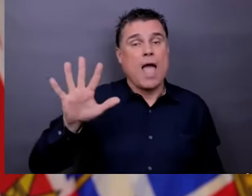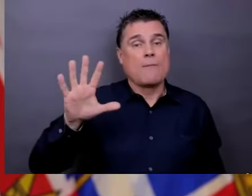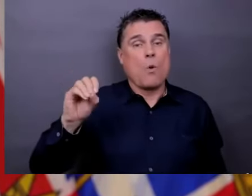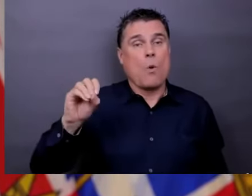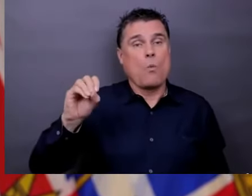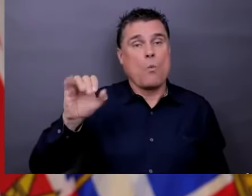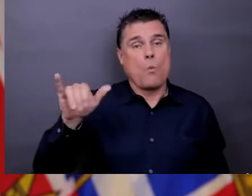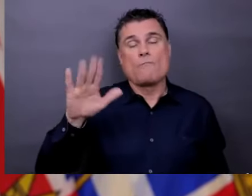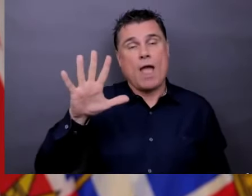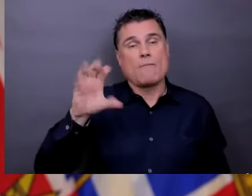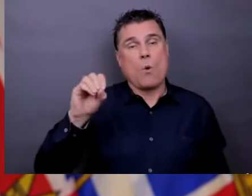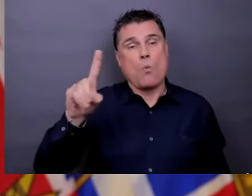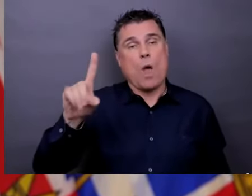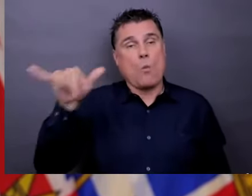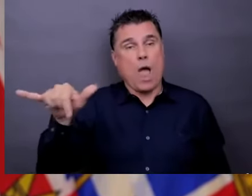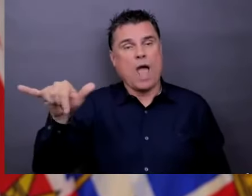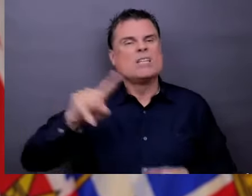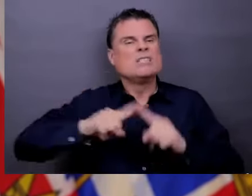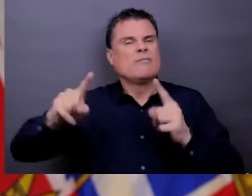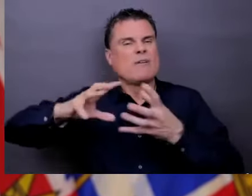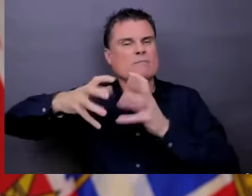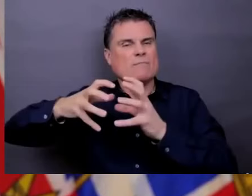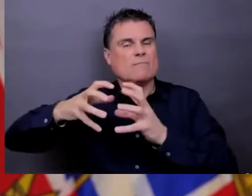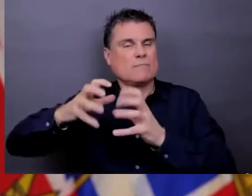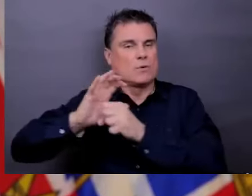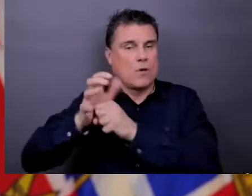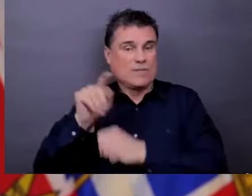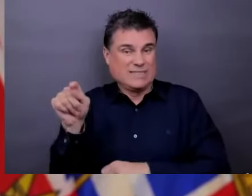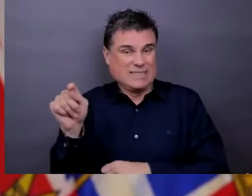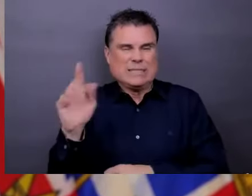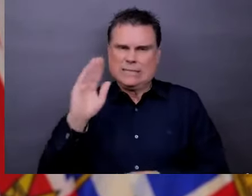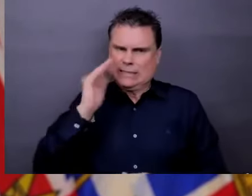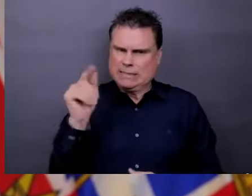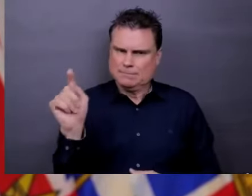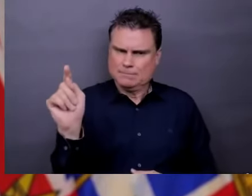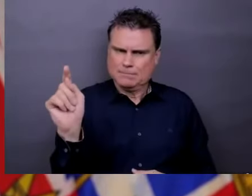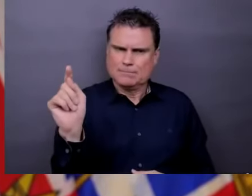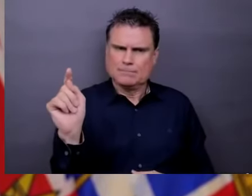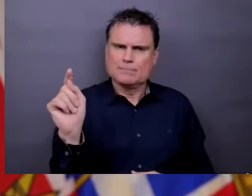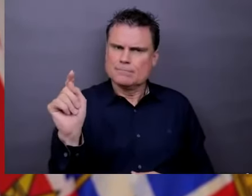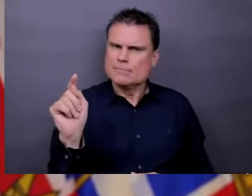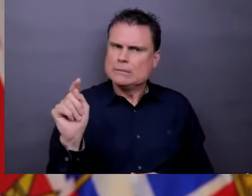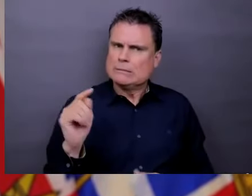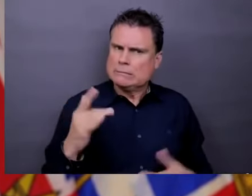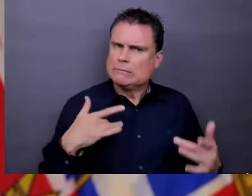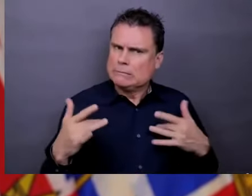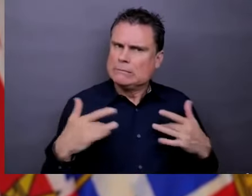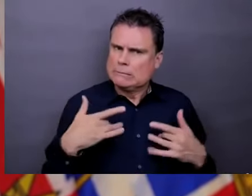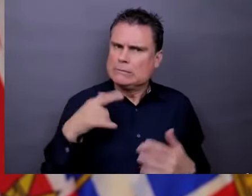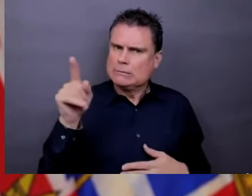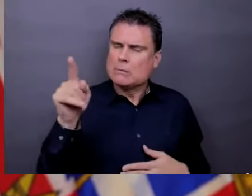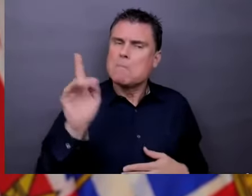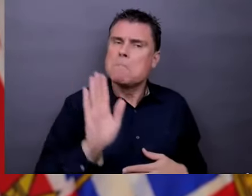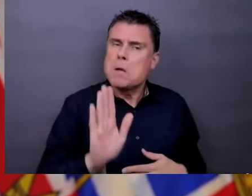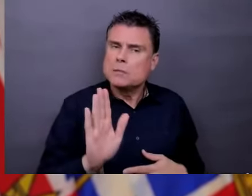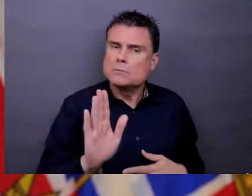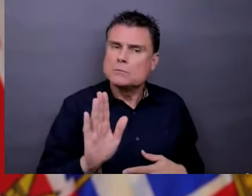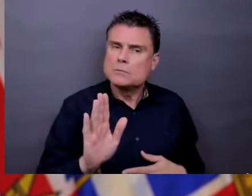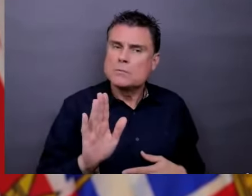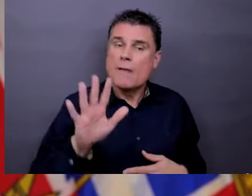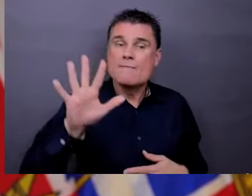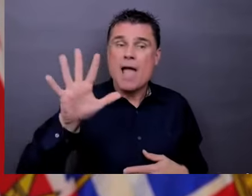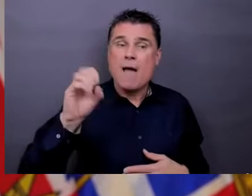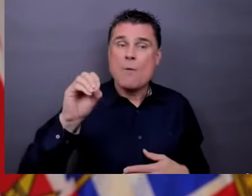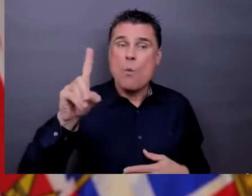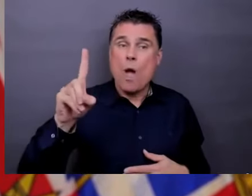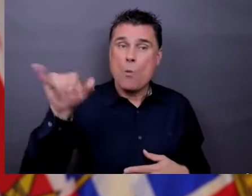does not have the 501Y mutation, but it has a couple of others that are, and I don't have it in